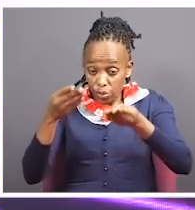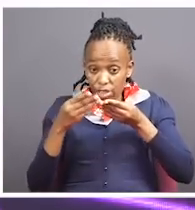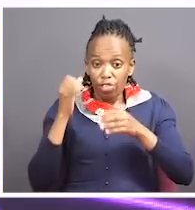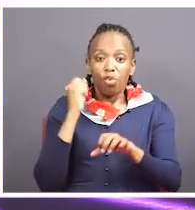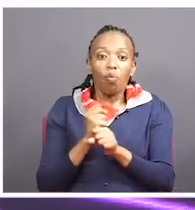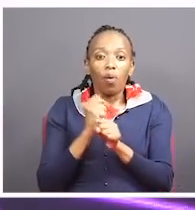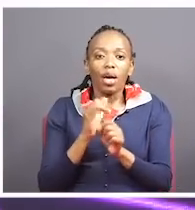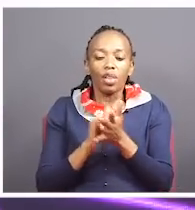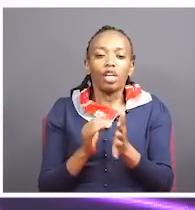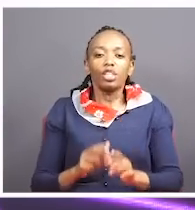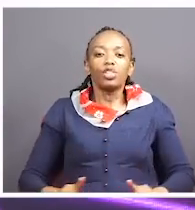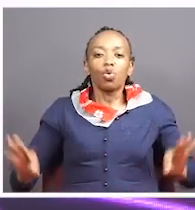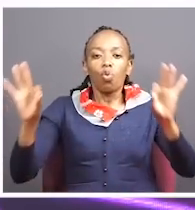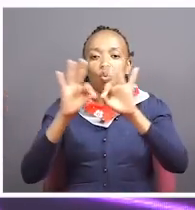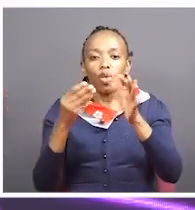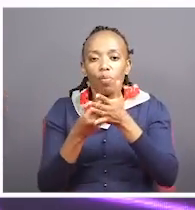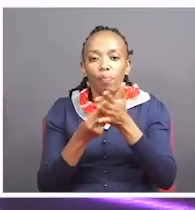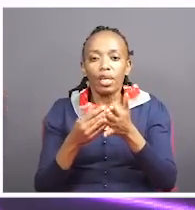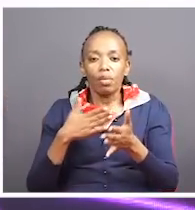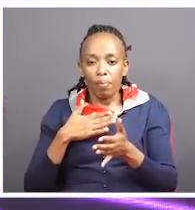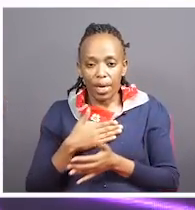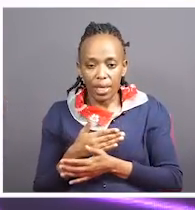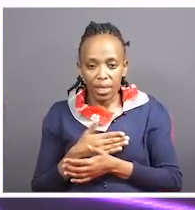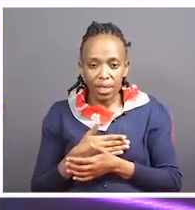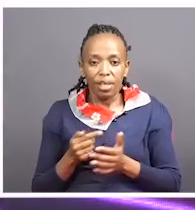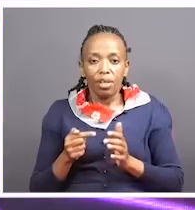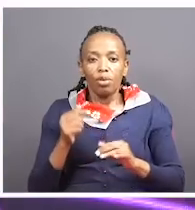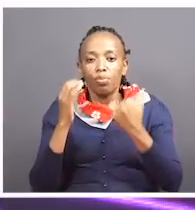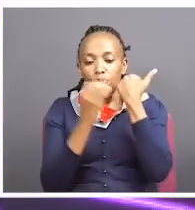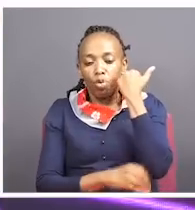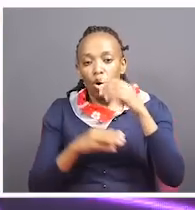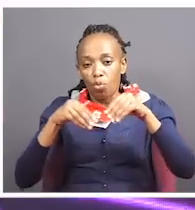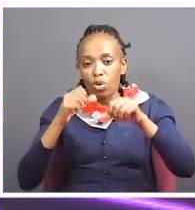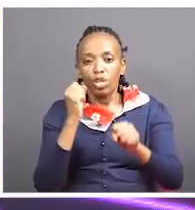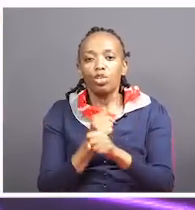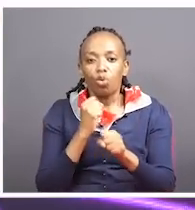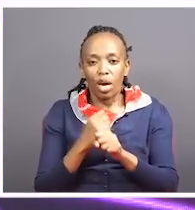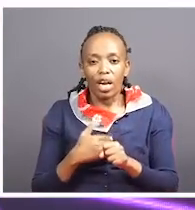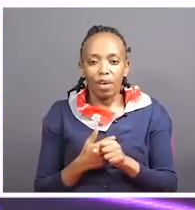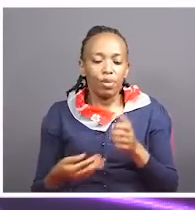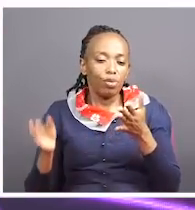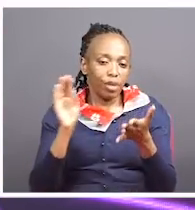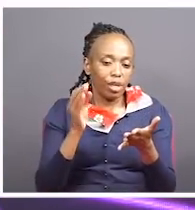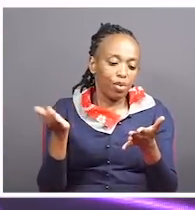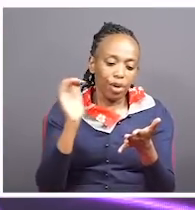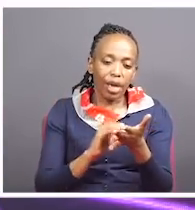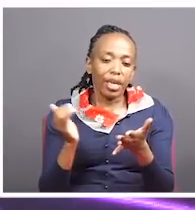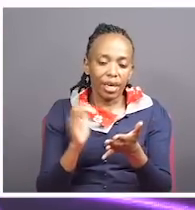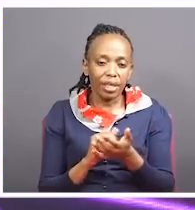to give me work that is worth my money or beyond. Shoddy work often has to be